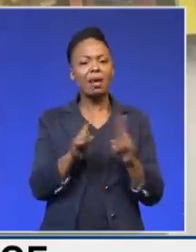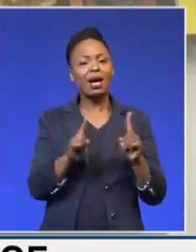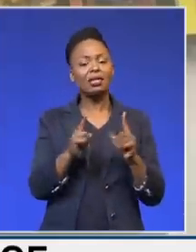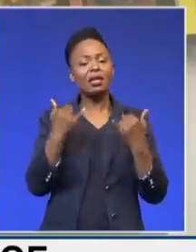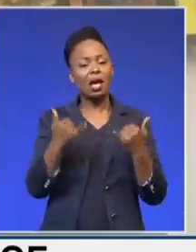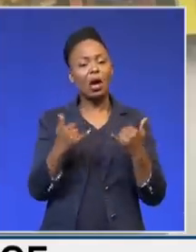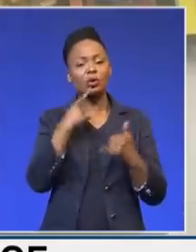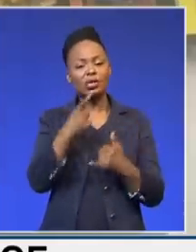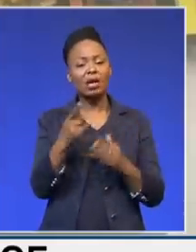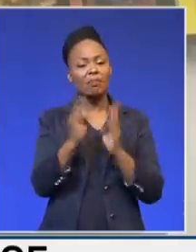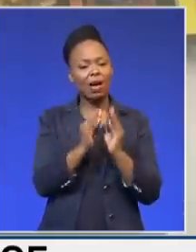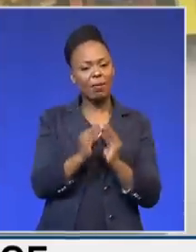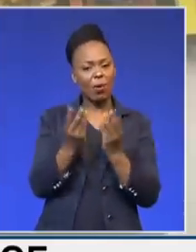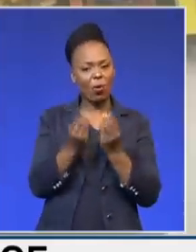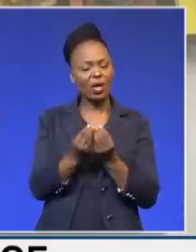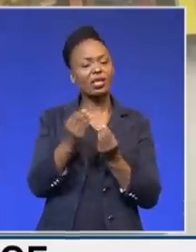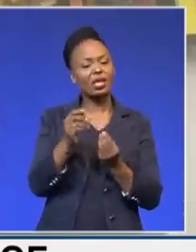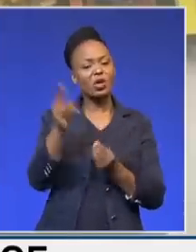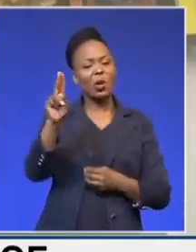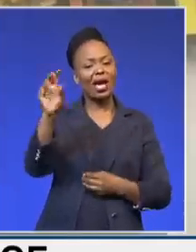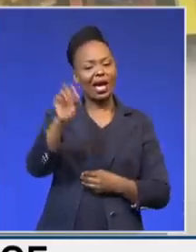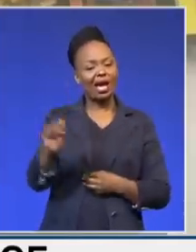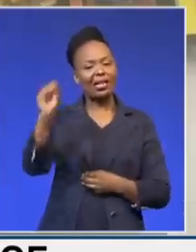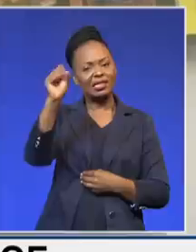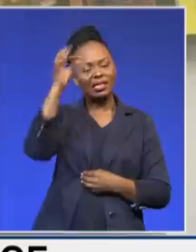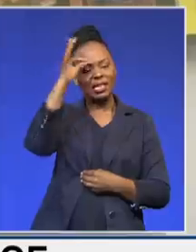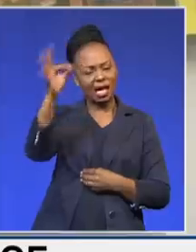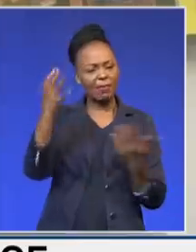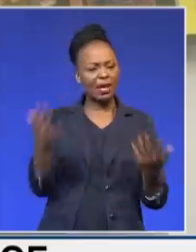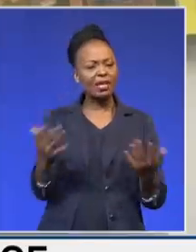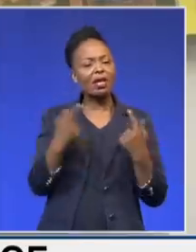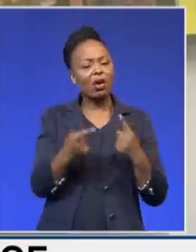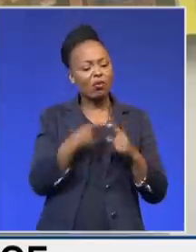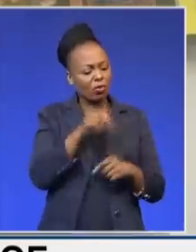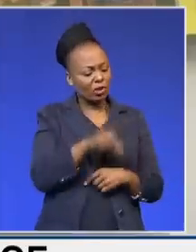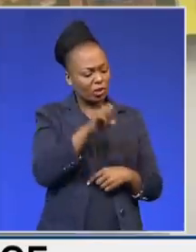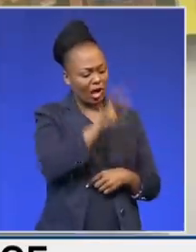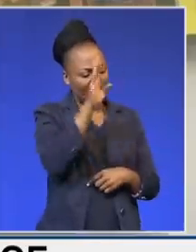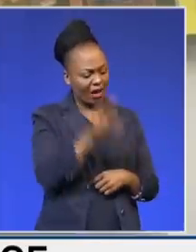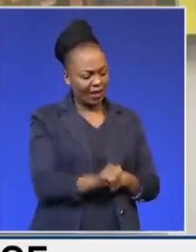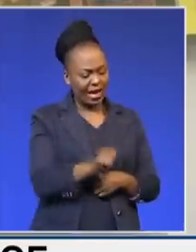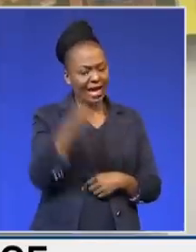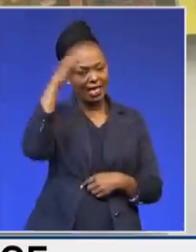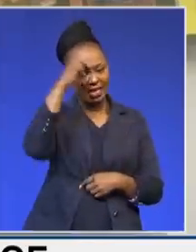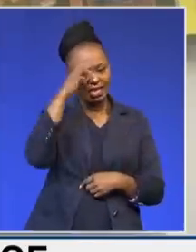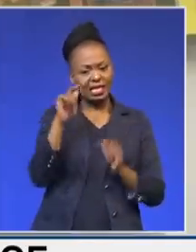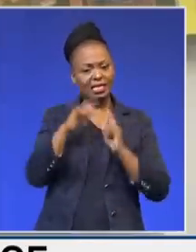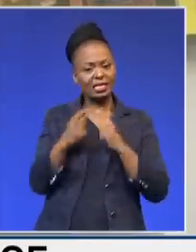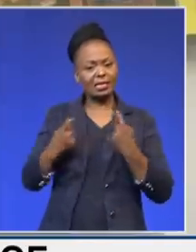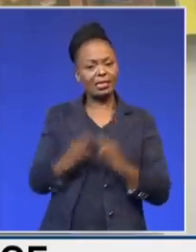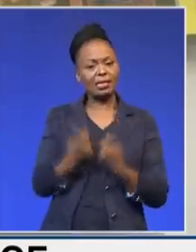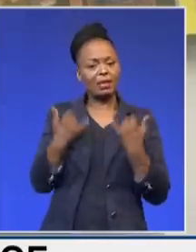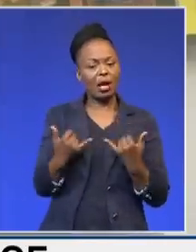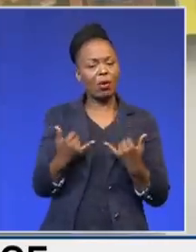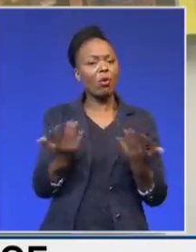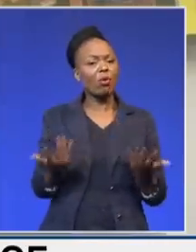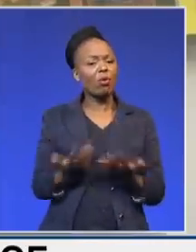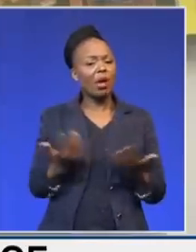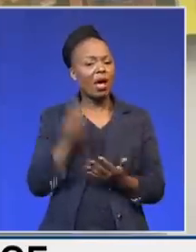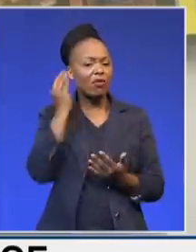place from the South African side to look into these allegations? And from our intelligence point of view, outside of what